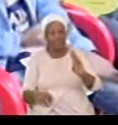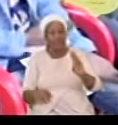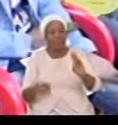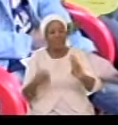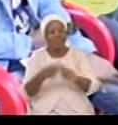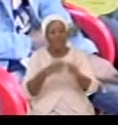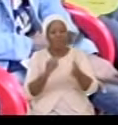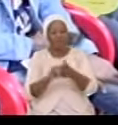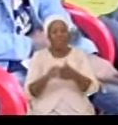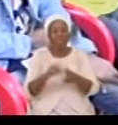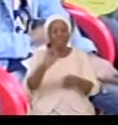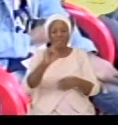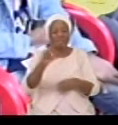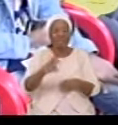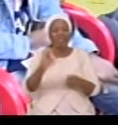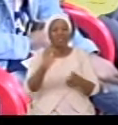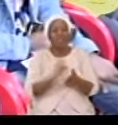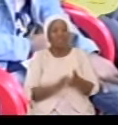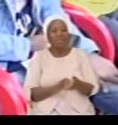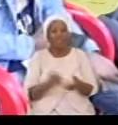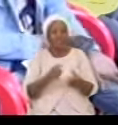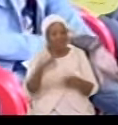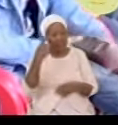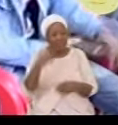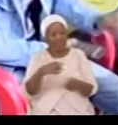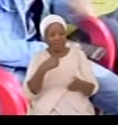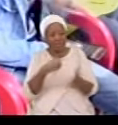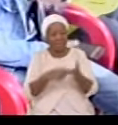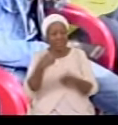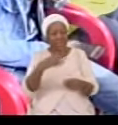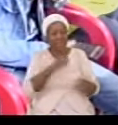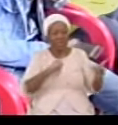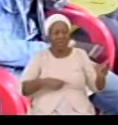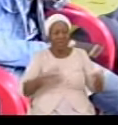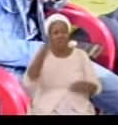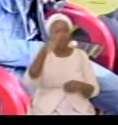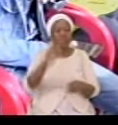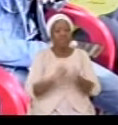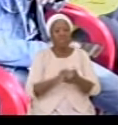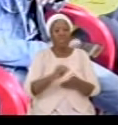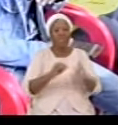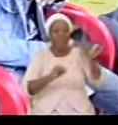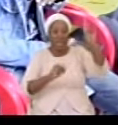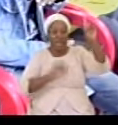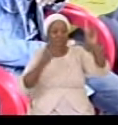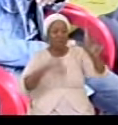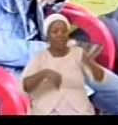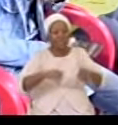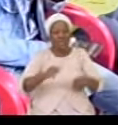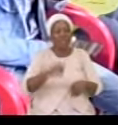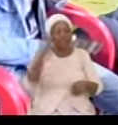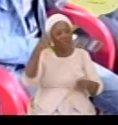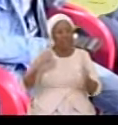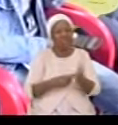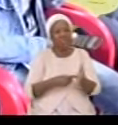chapter, thus says the Lord God, I will yet for this be inquired